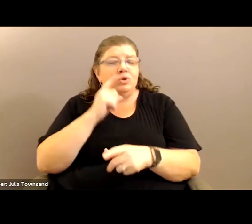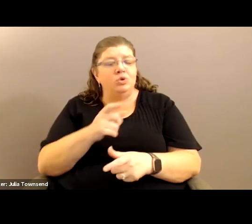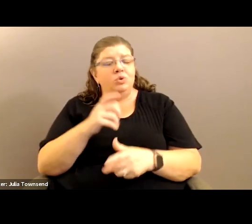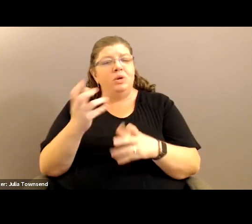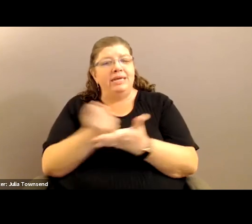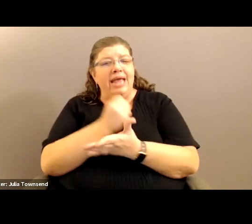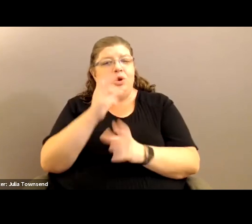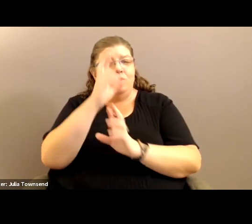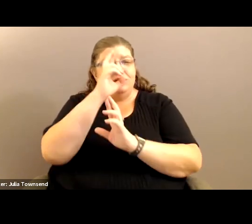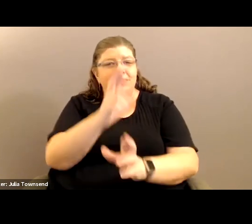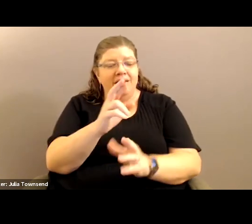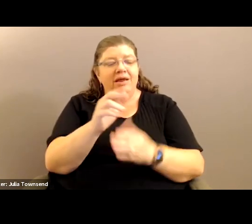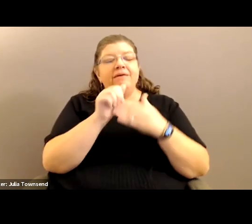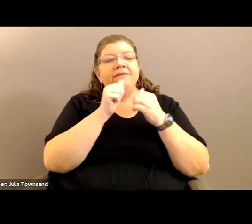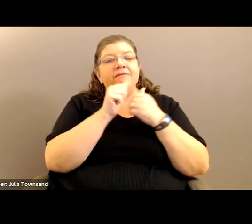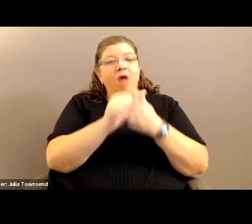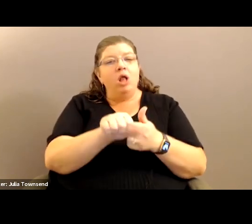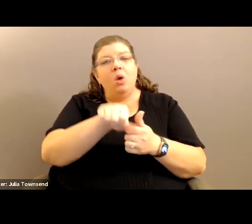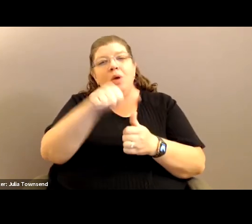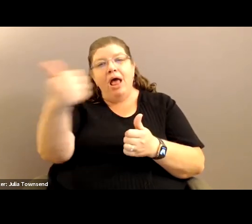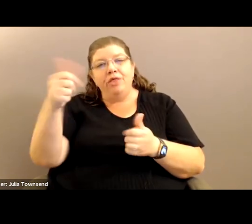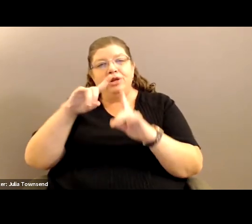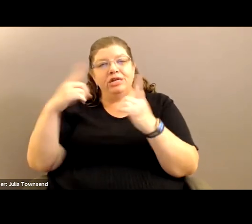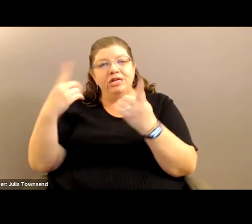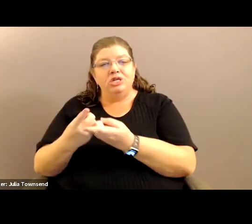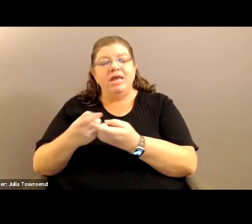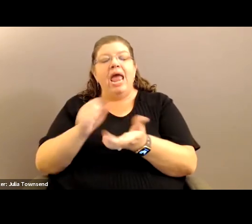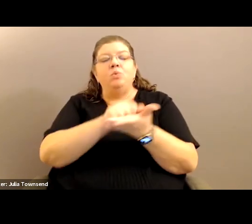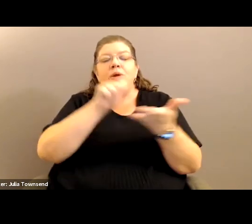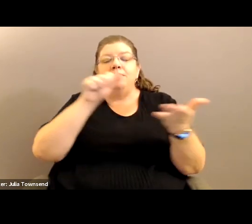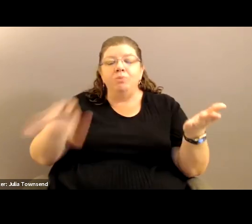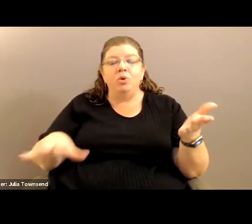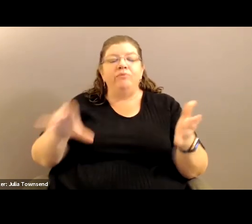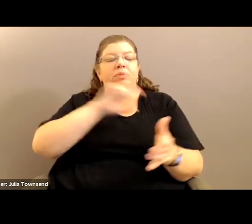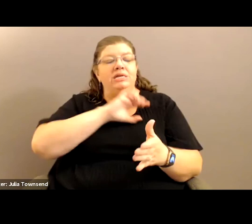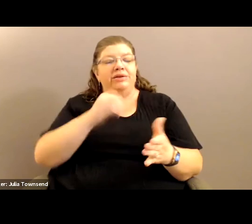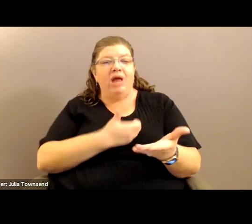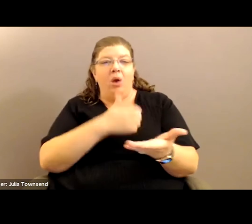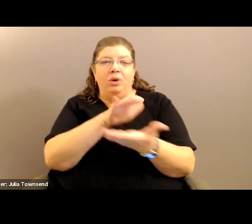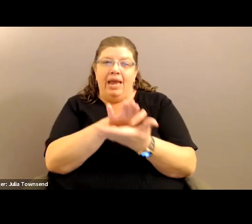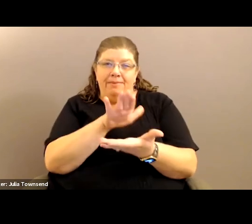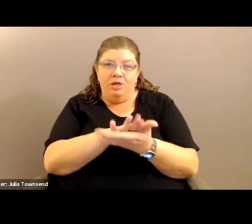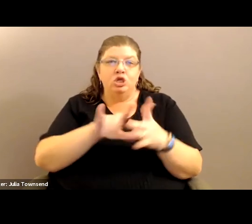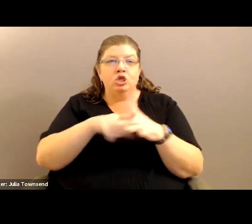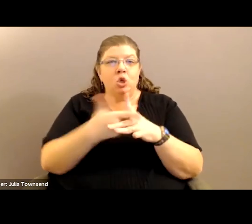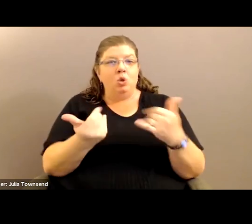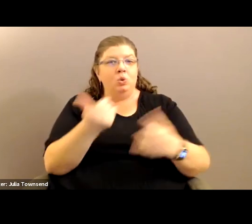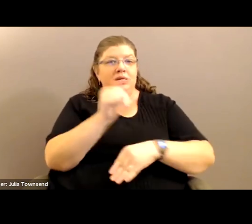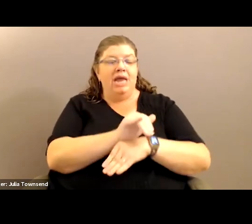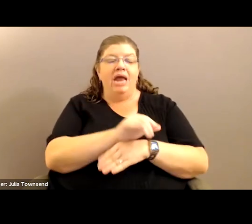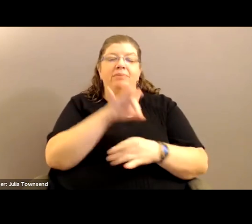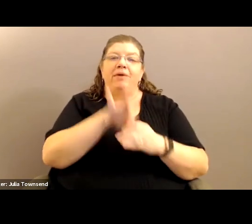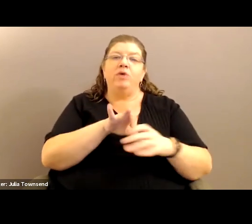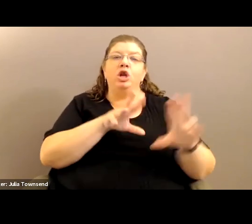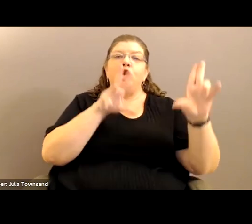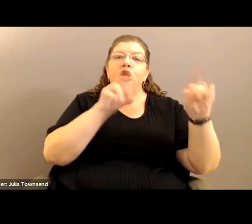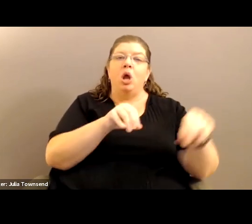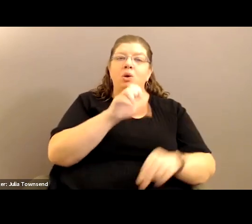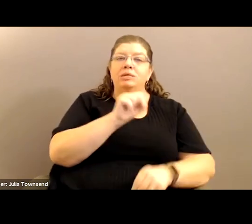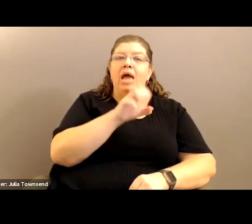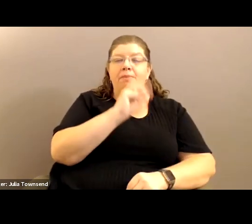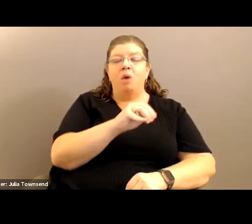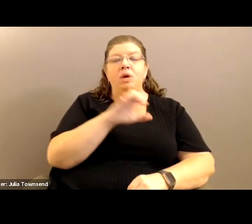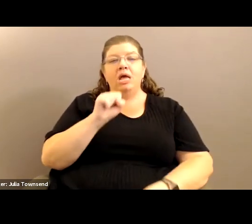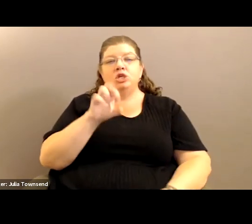lead of other districts and taking the necessary steps to remove police from our campus start tonight by voting no on the san marcos srd contract